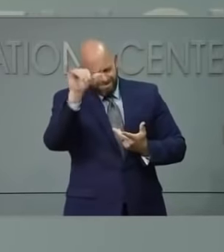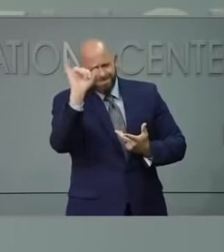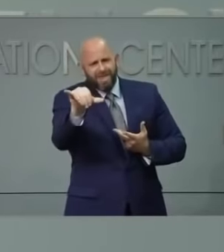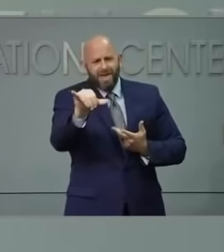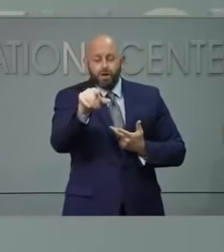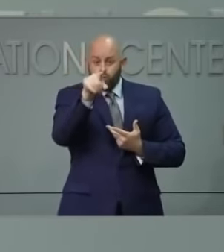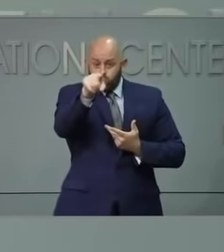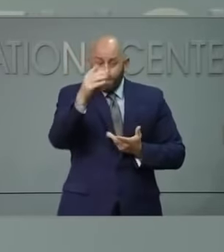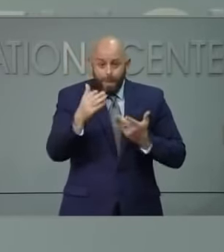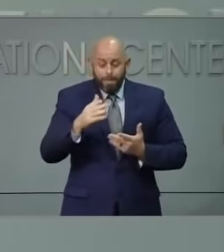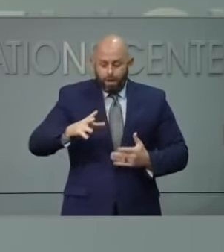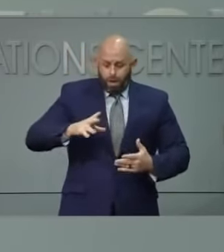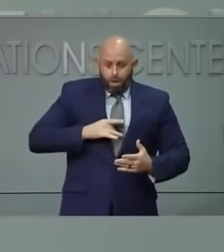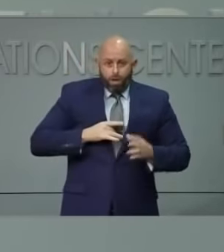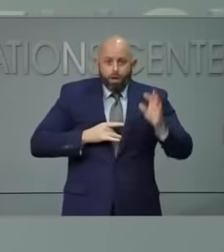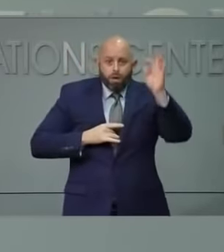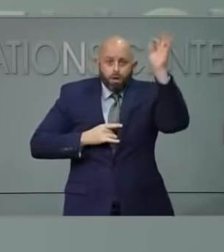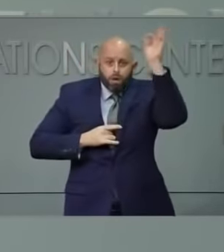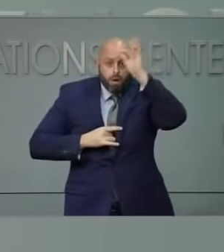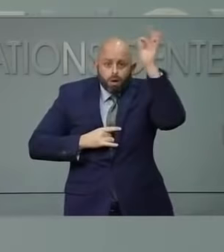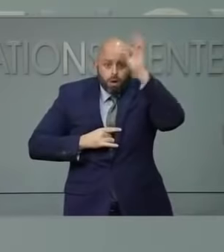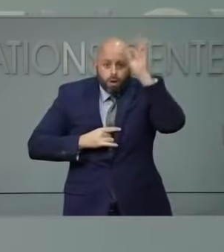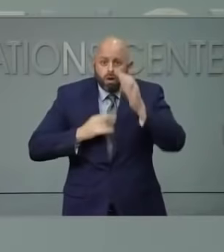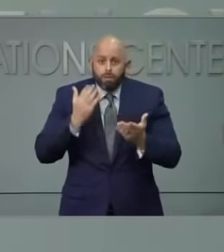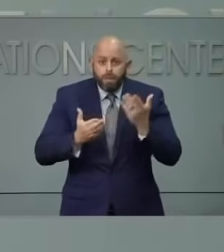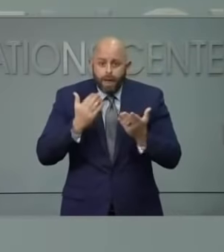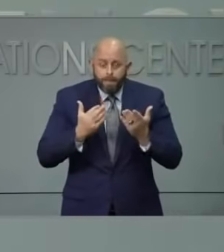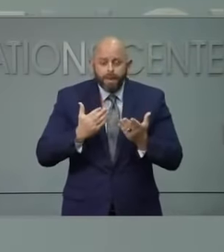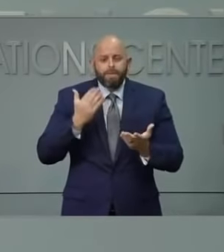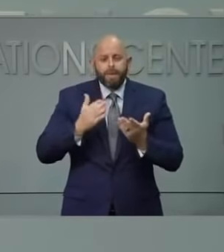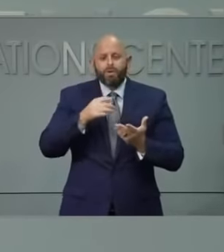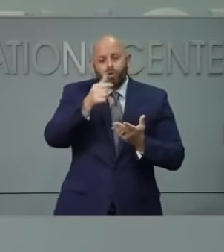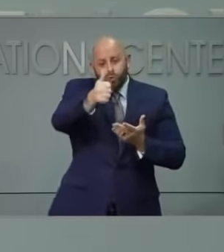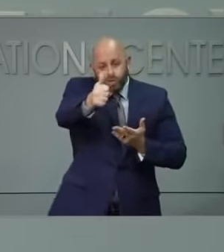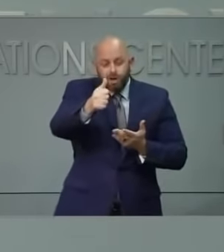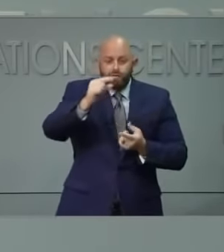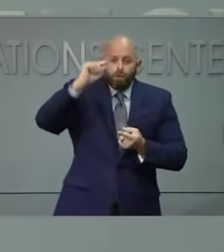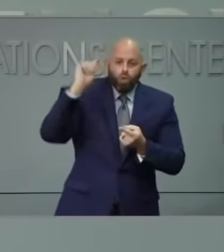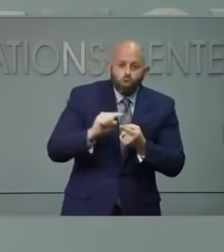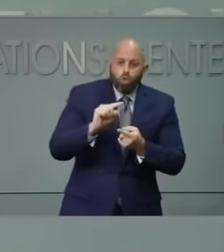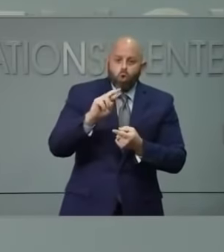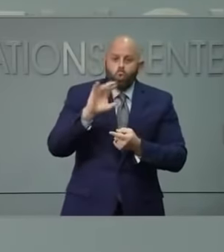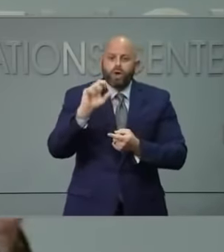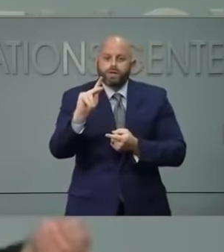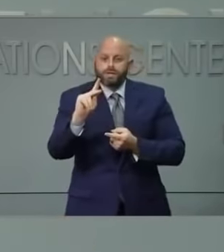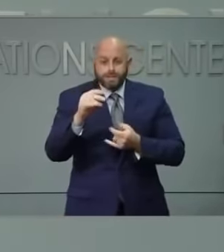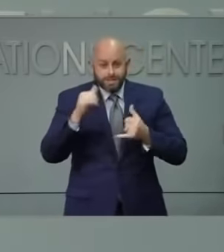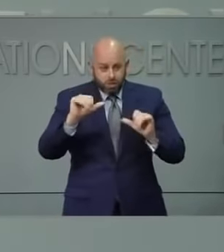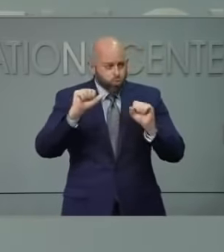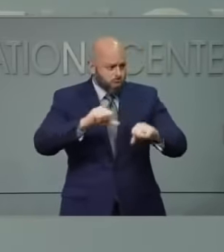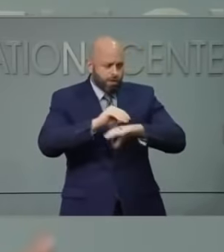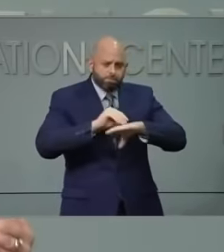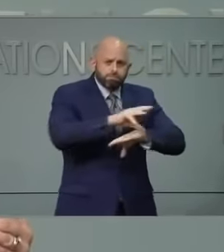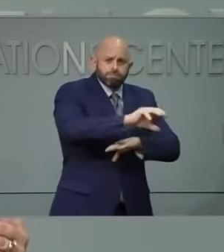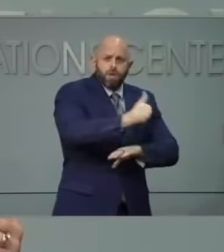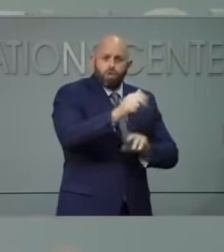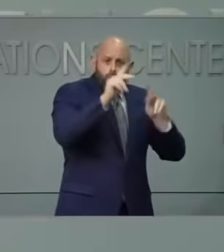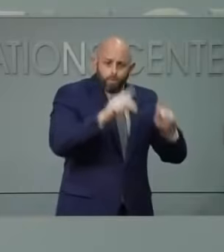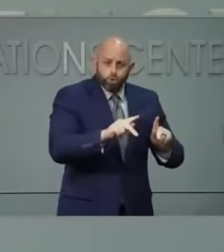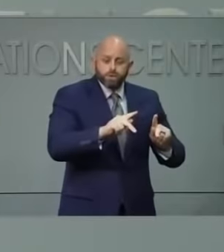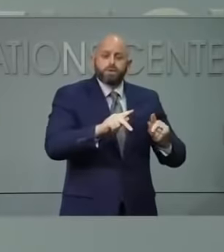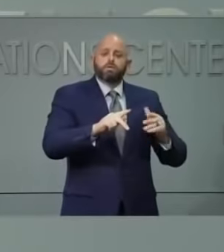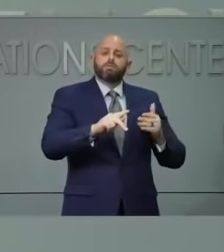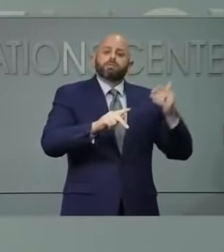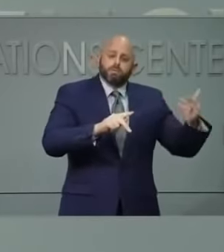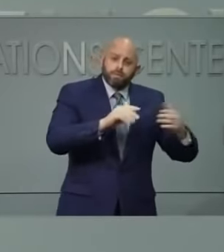don't know you have it, and even if you are at lower risk for severe disease, you can give it to someone who then comes into contact with someone